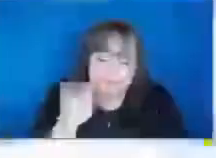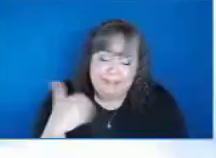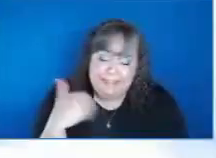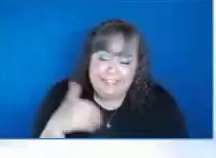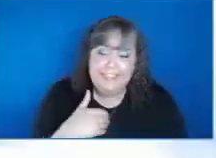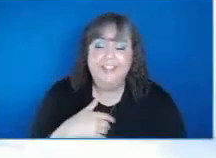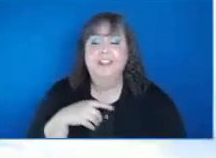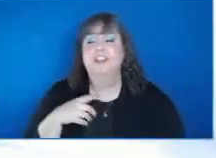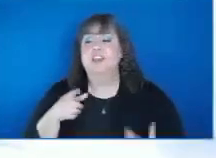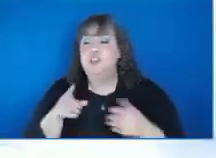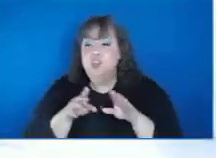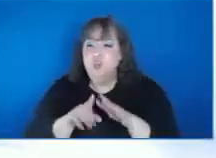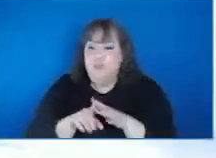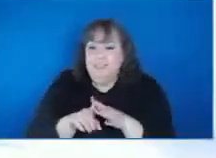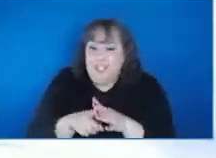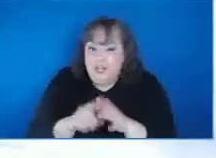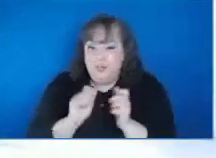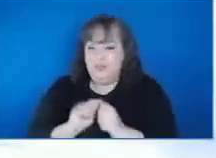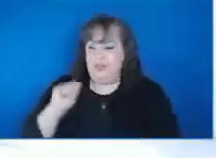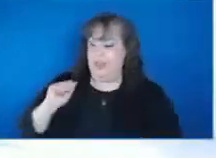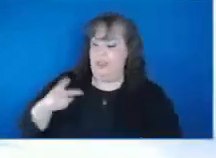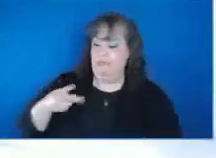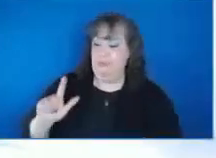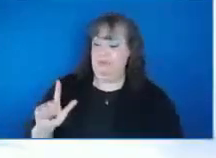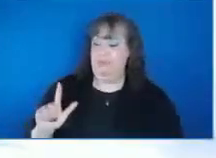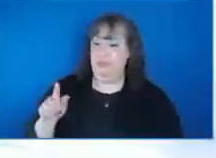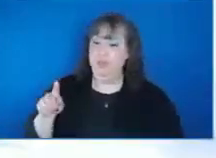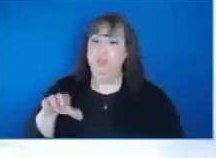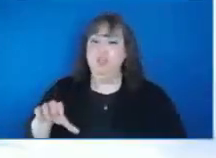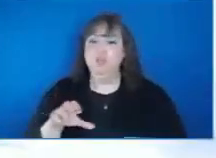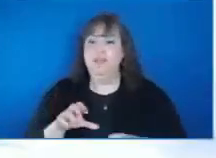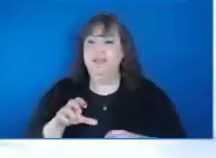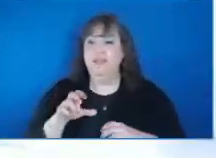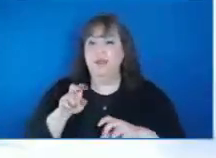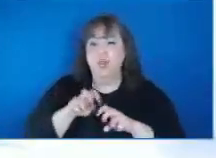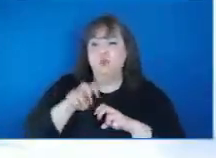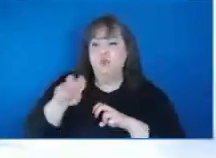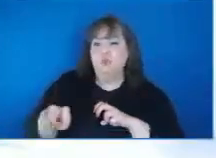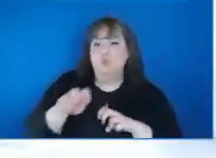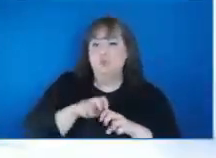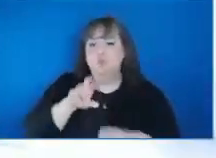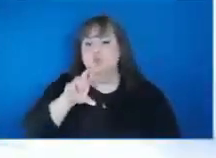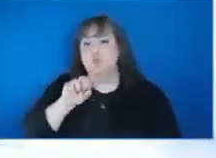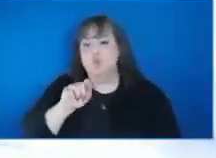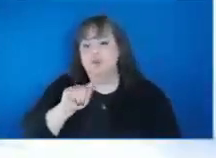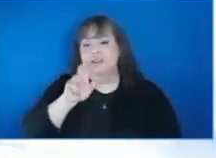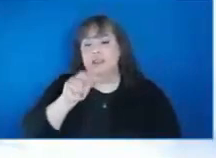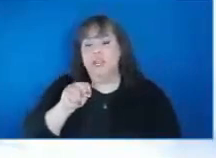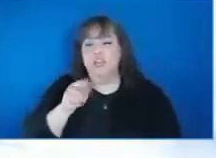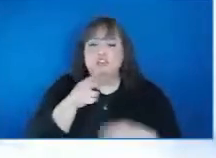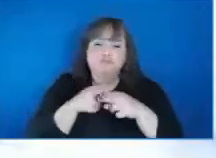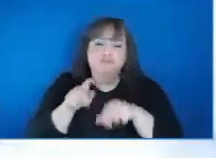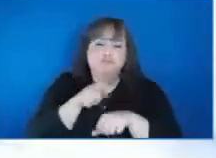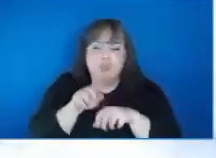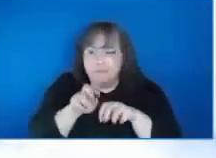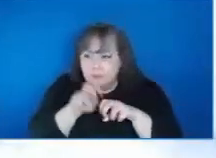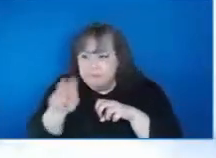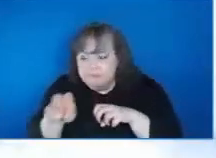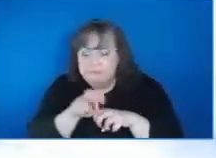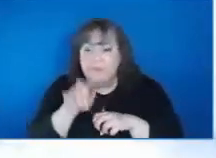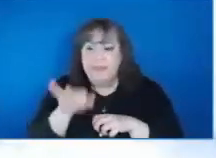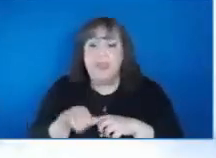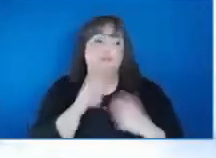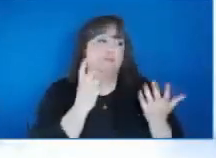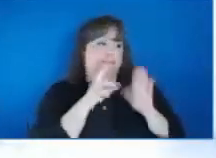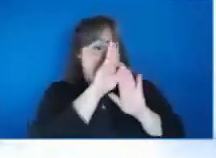at APL. Yes. And you did a rotation there. Yeah. That landed you. Yes. On DART. So right out of undergrad, I went